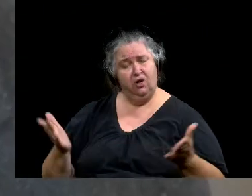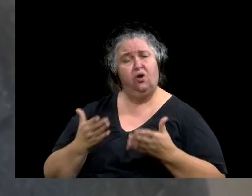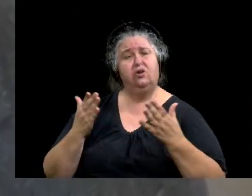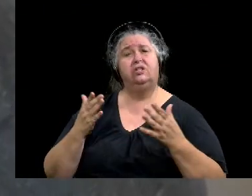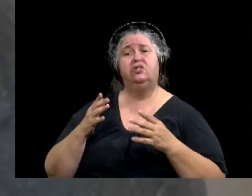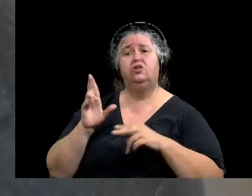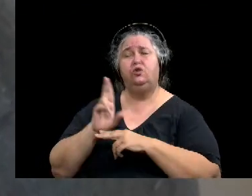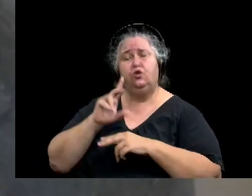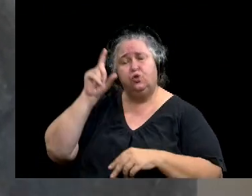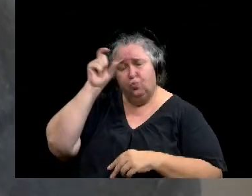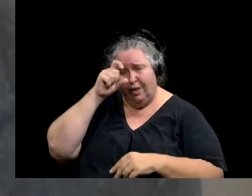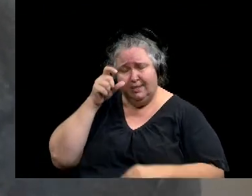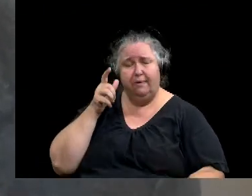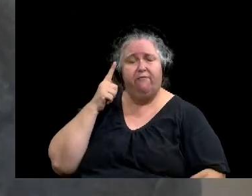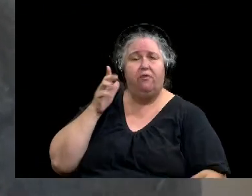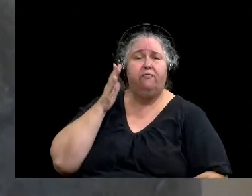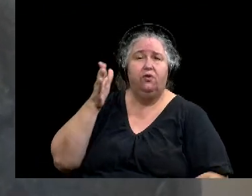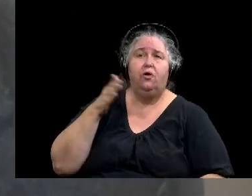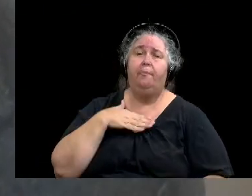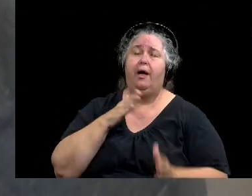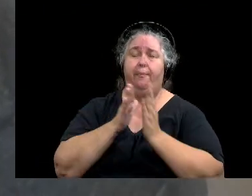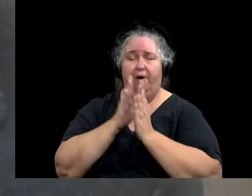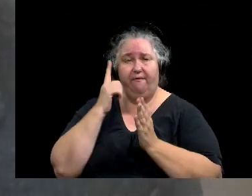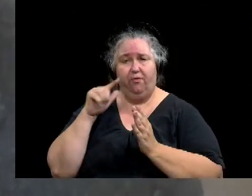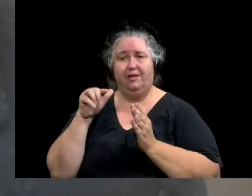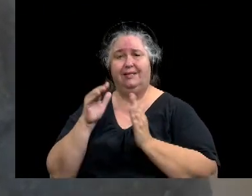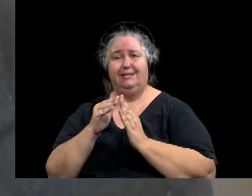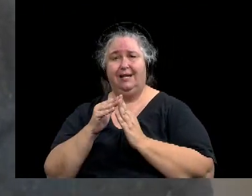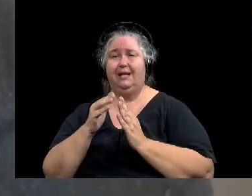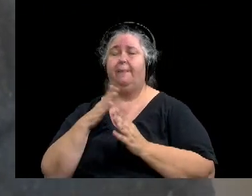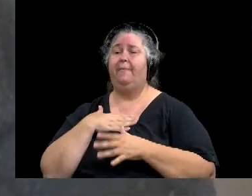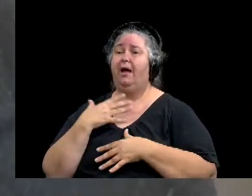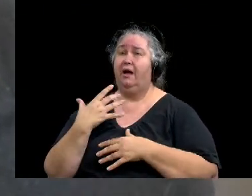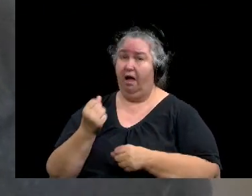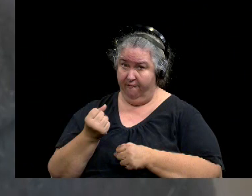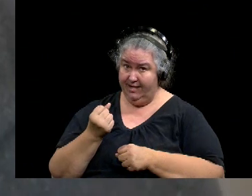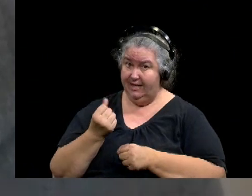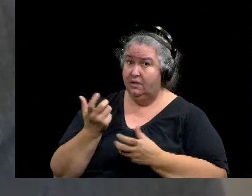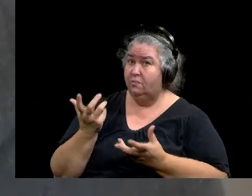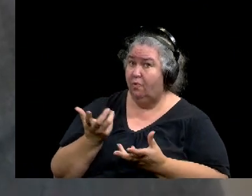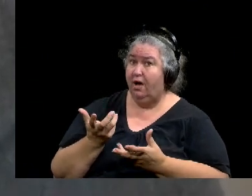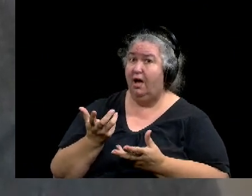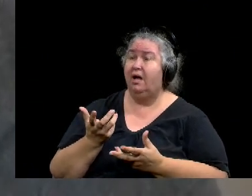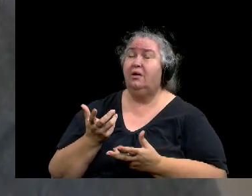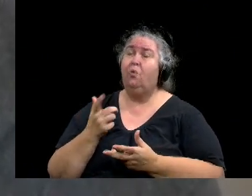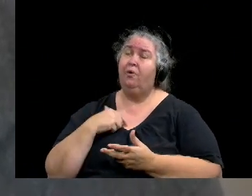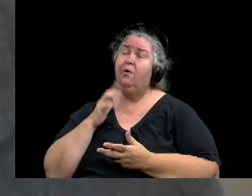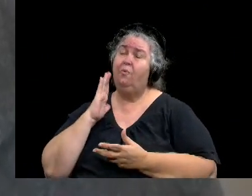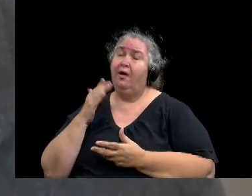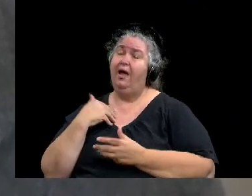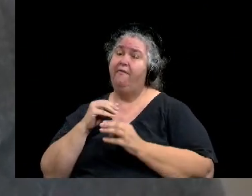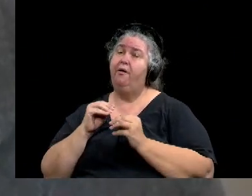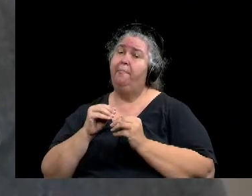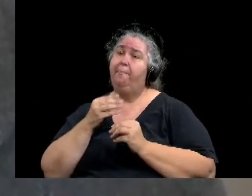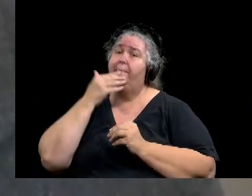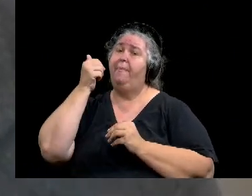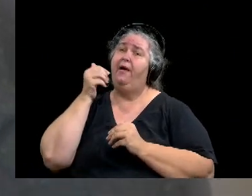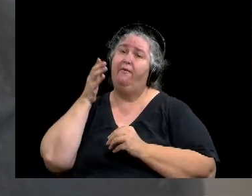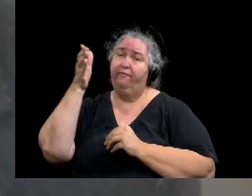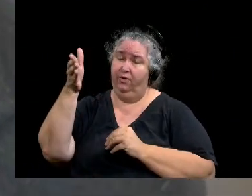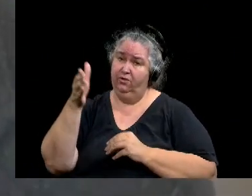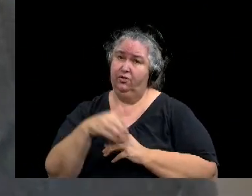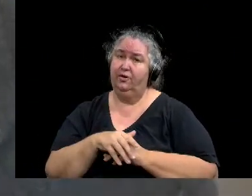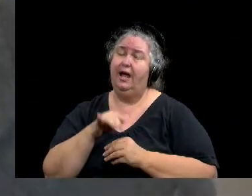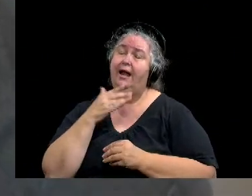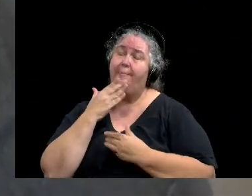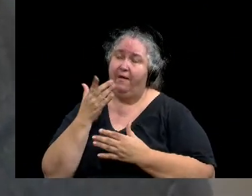in the days ahead. My prayers are for our city, and my confidence is that good days are ahead of us. And this week, I'm thankful for